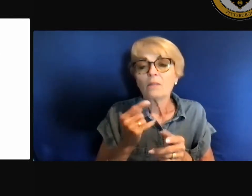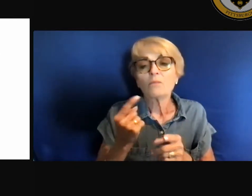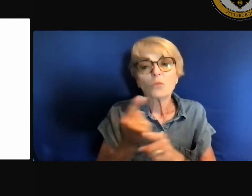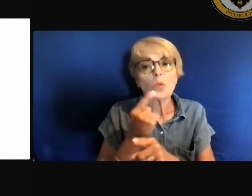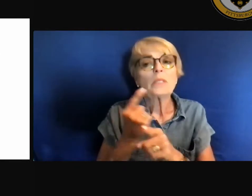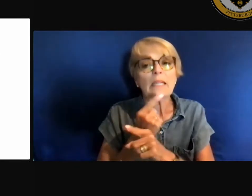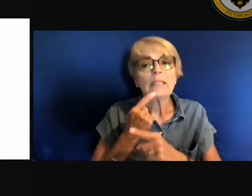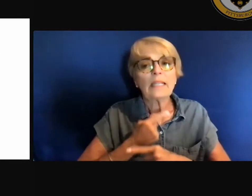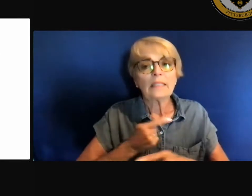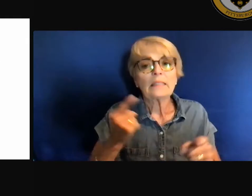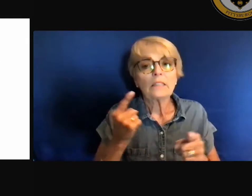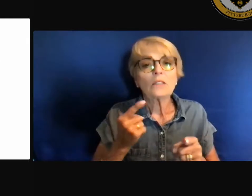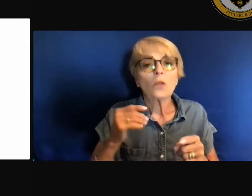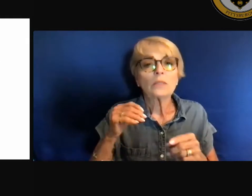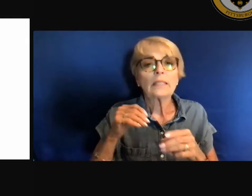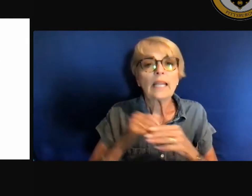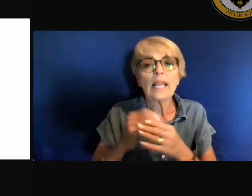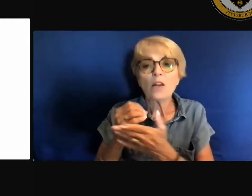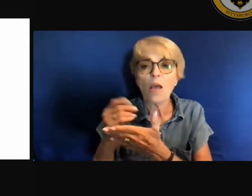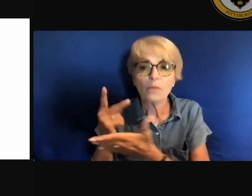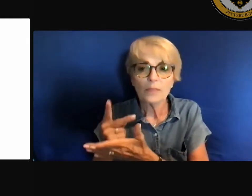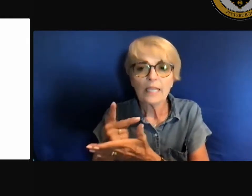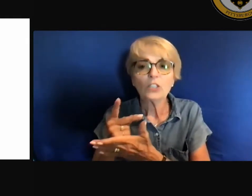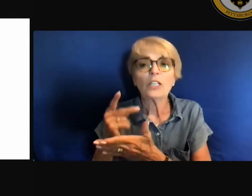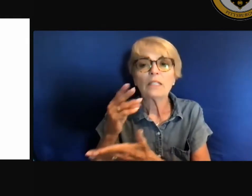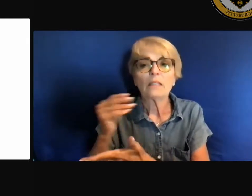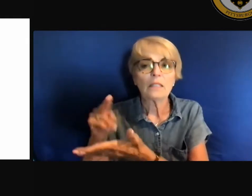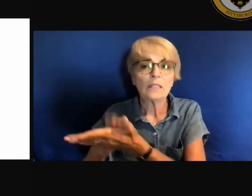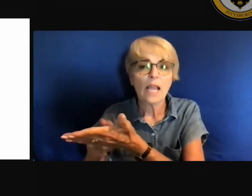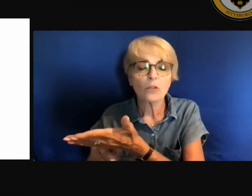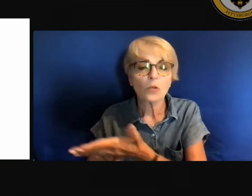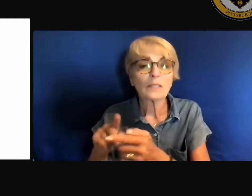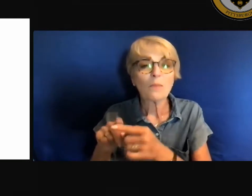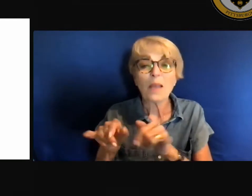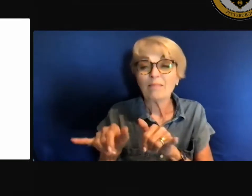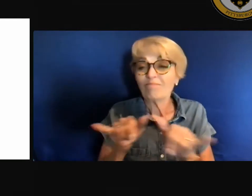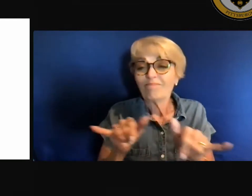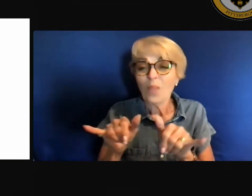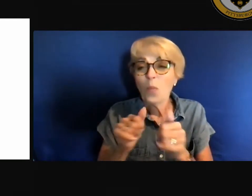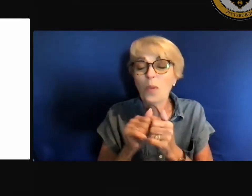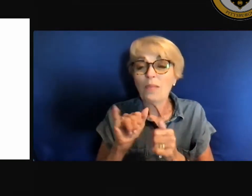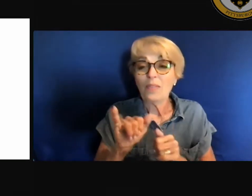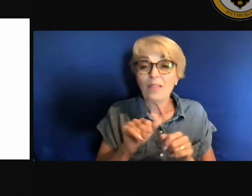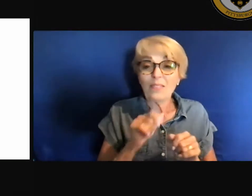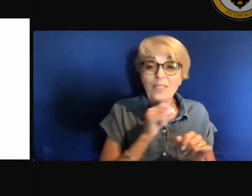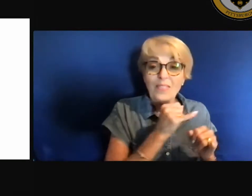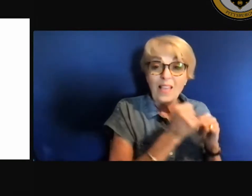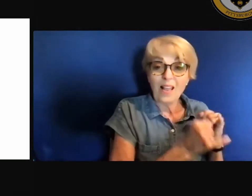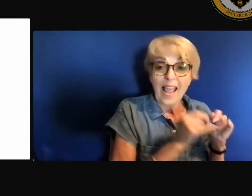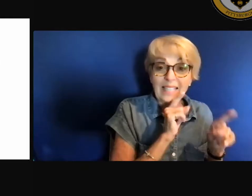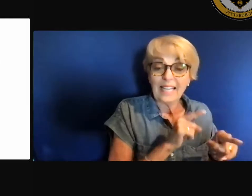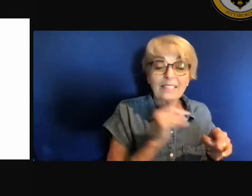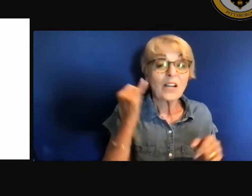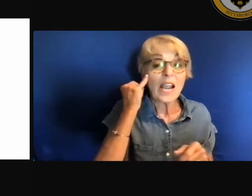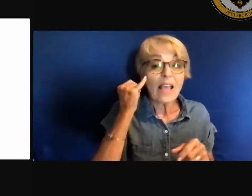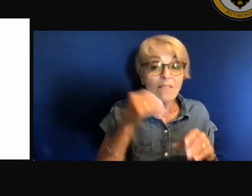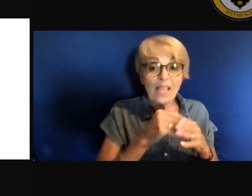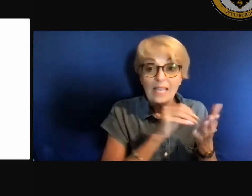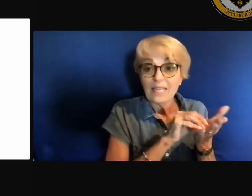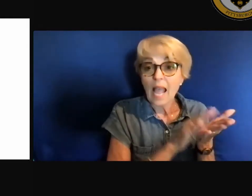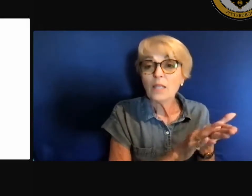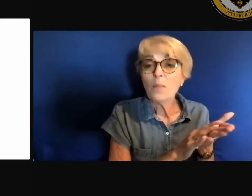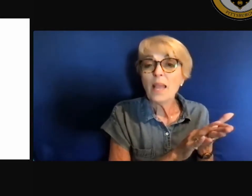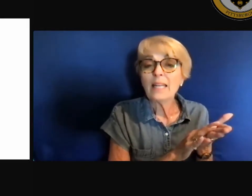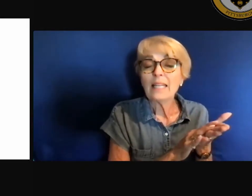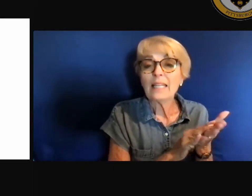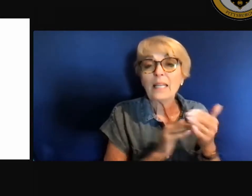seeking authorization to enter contracts. But consistent with the last answer, if in documenting the